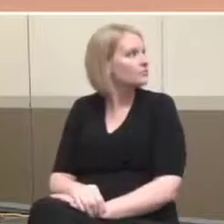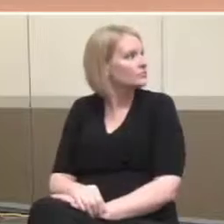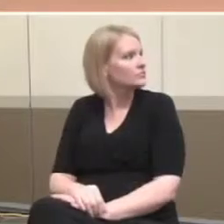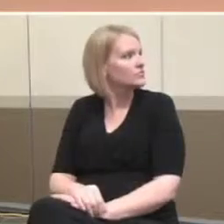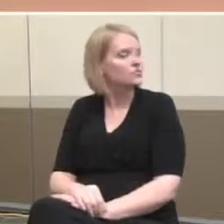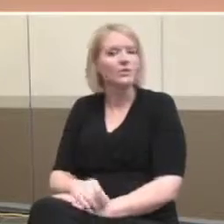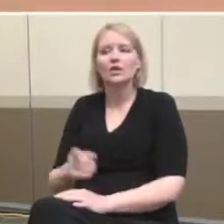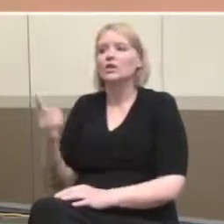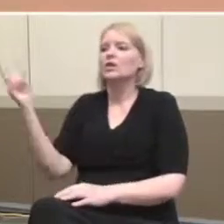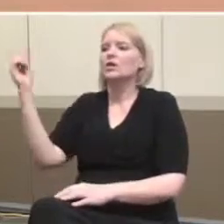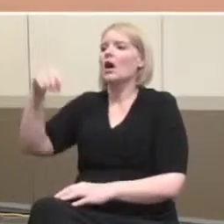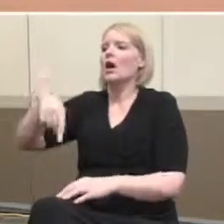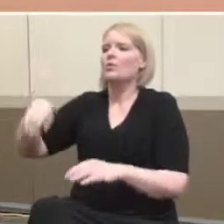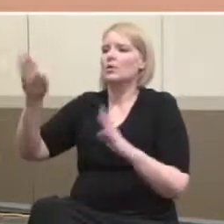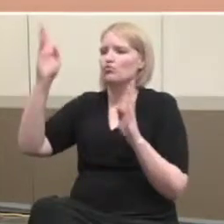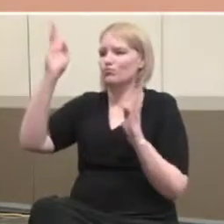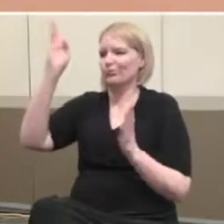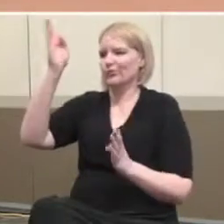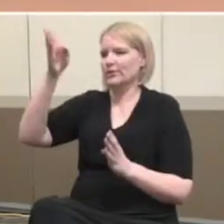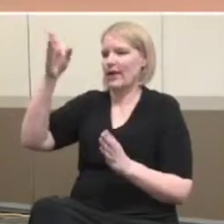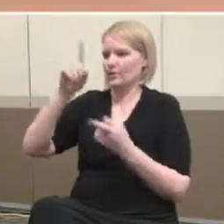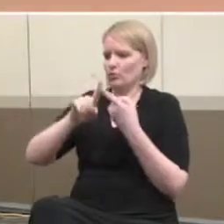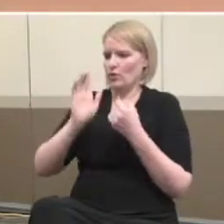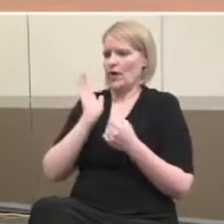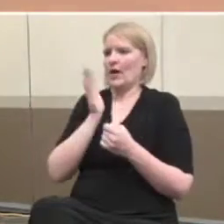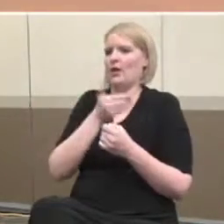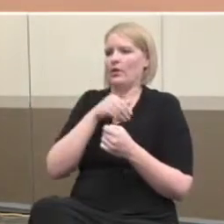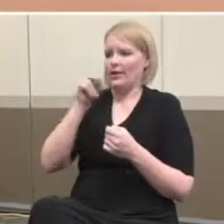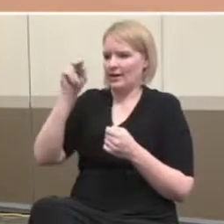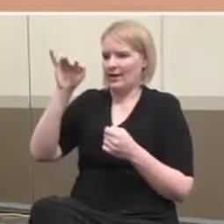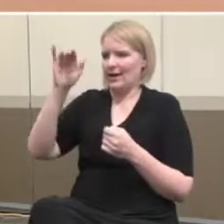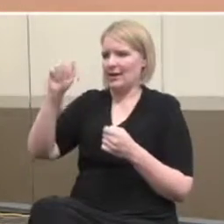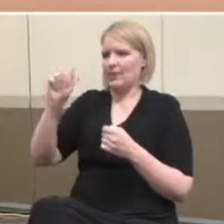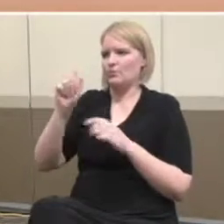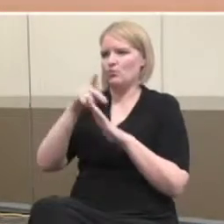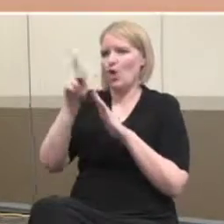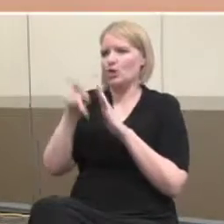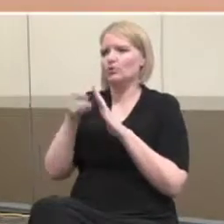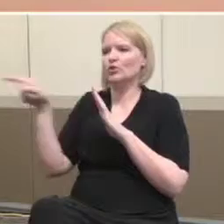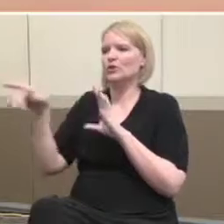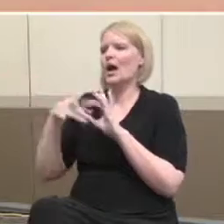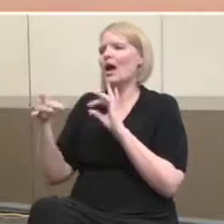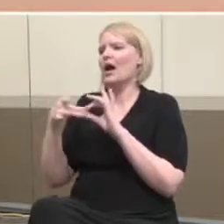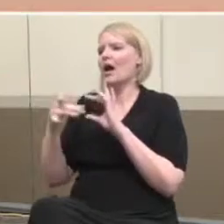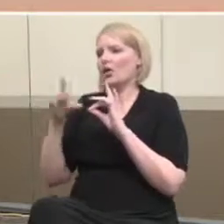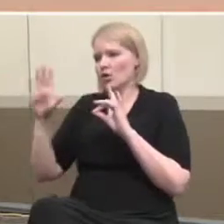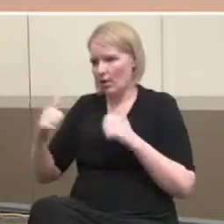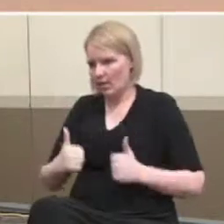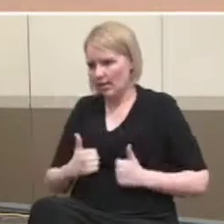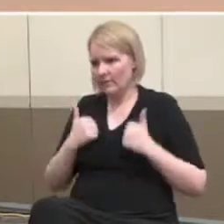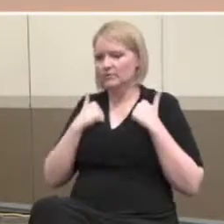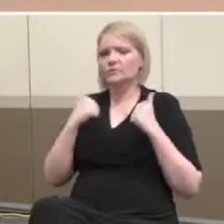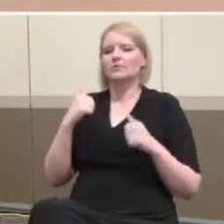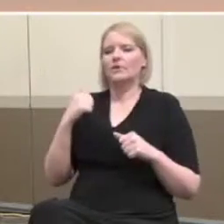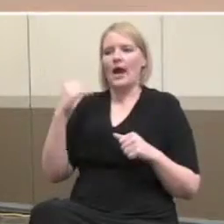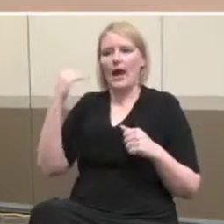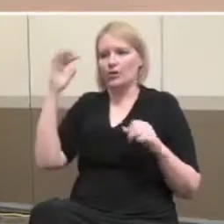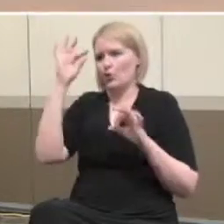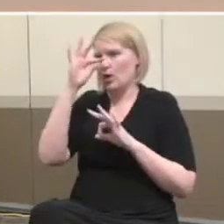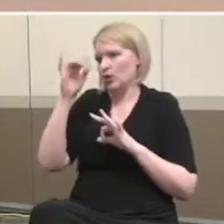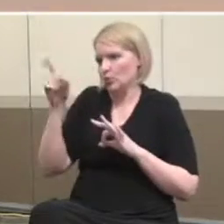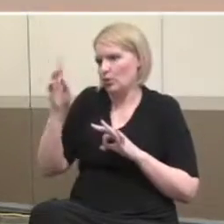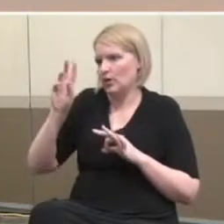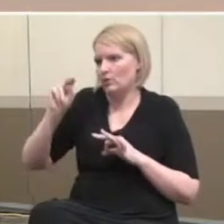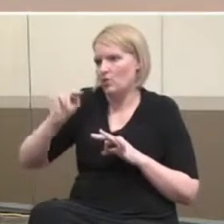She came and presented to our NIA program, and in talking about her life that I had never heard the story she told, I didn't know she went to Northwestern